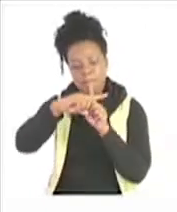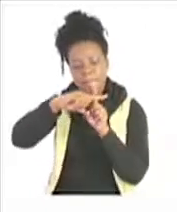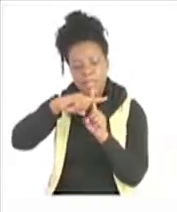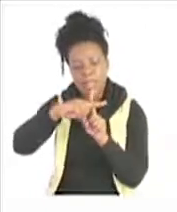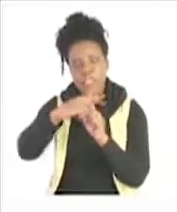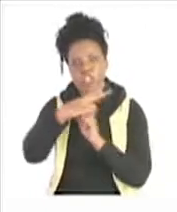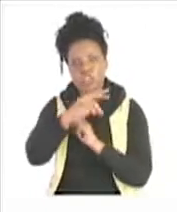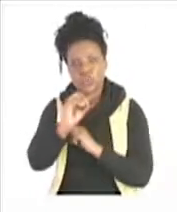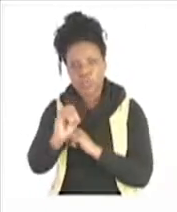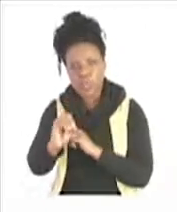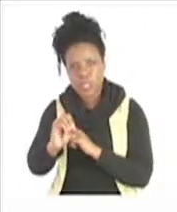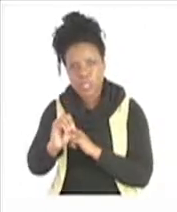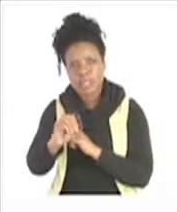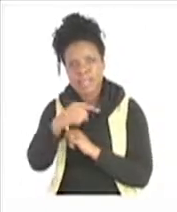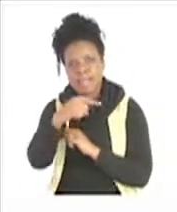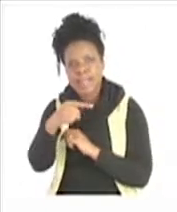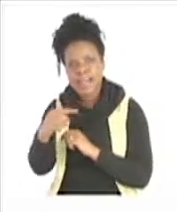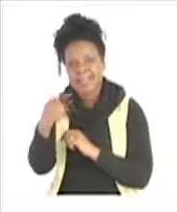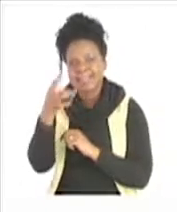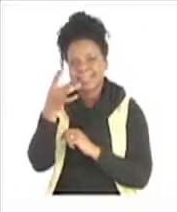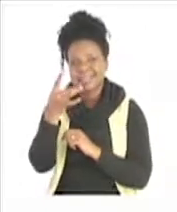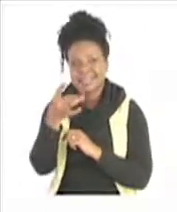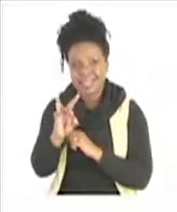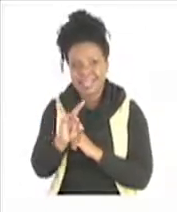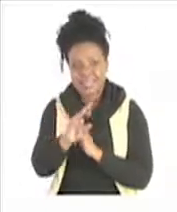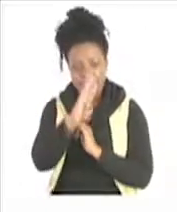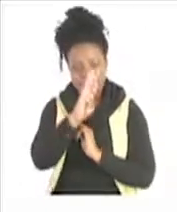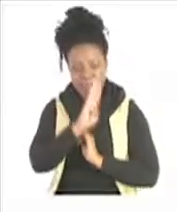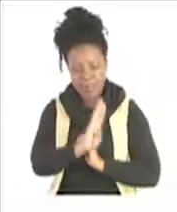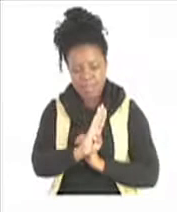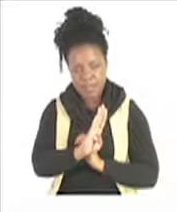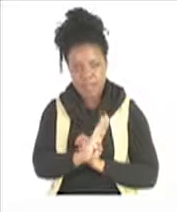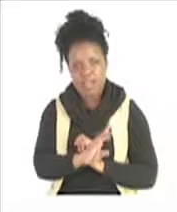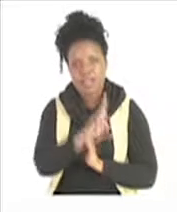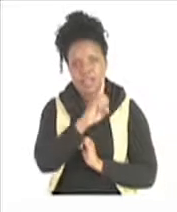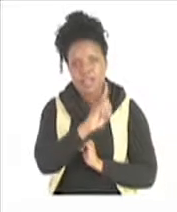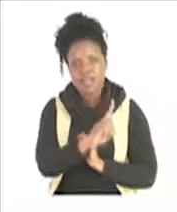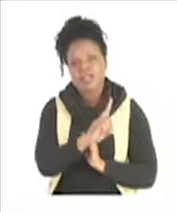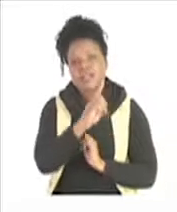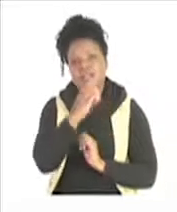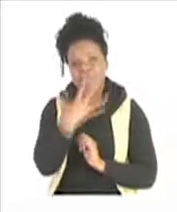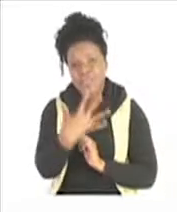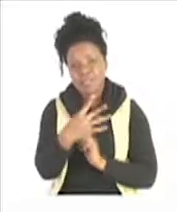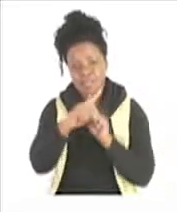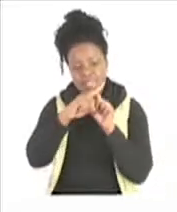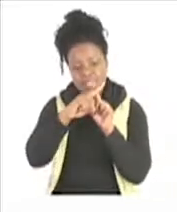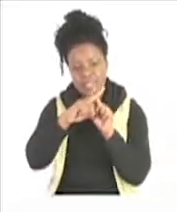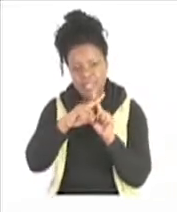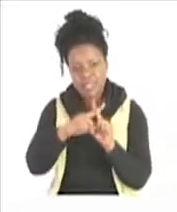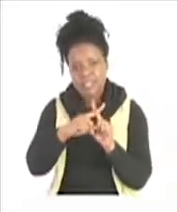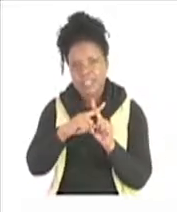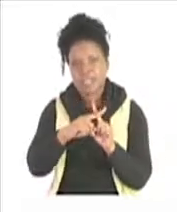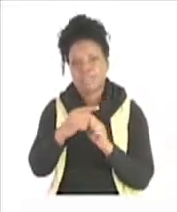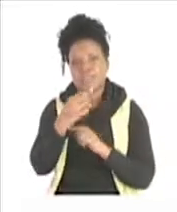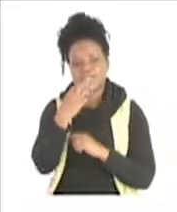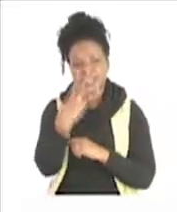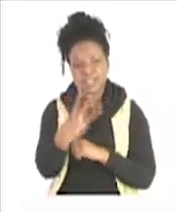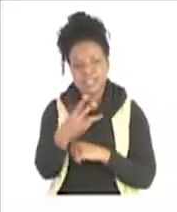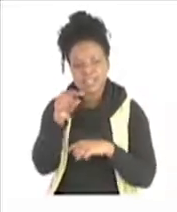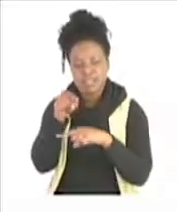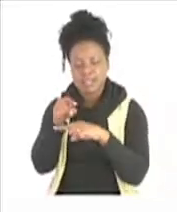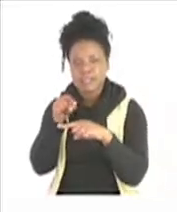15 times 3 divided by 5. Number C, 12